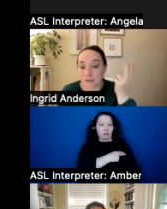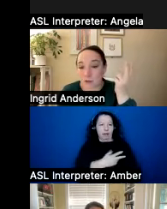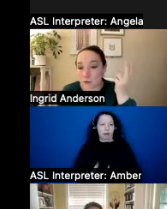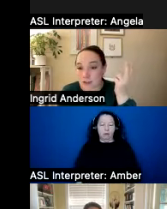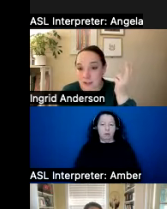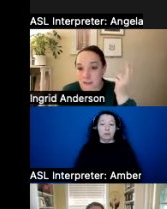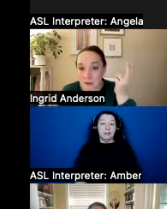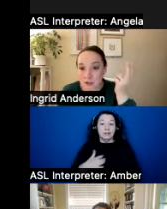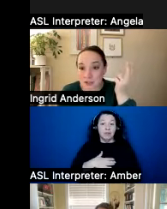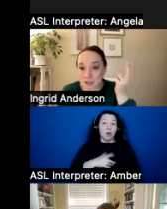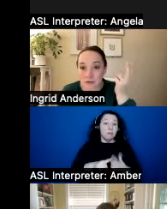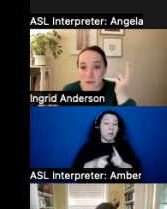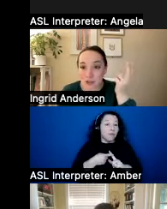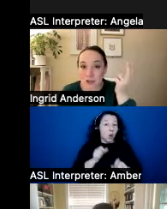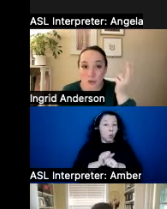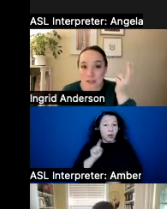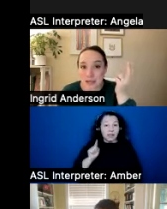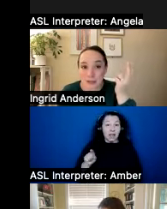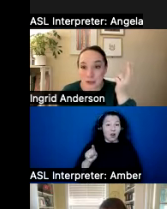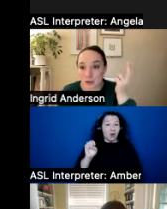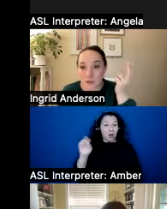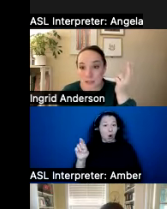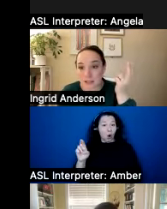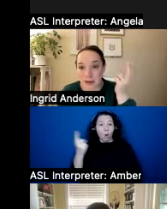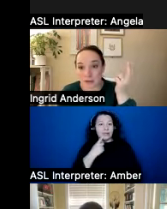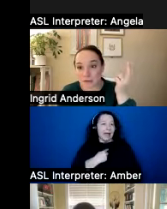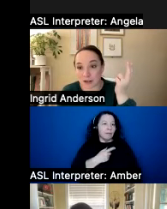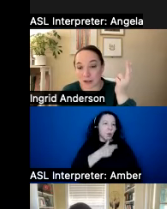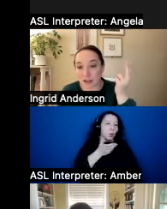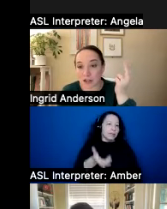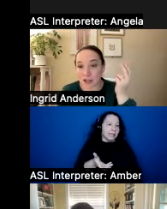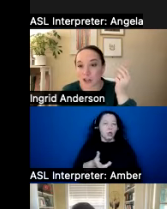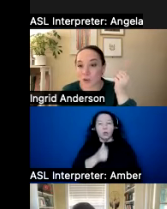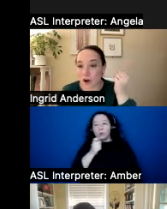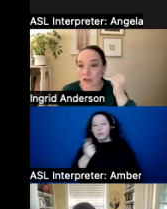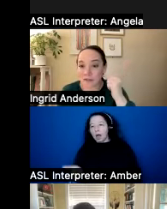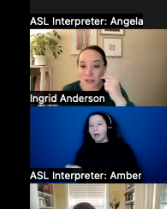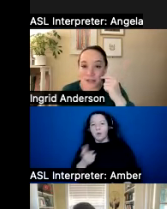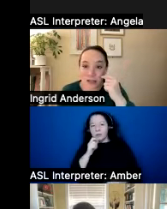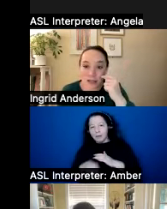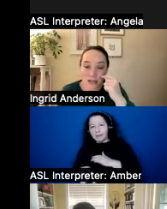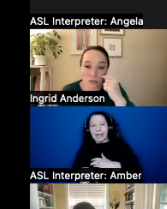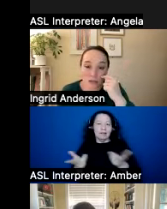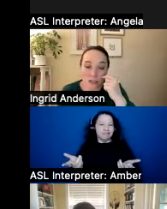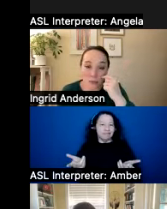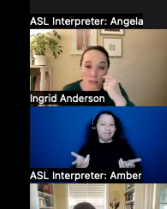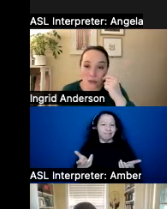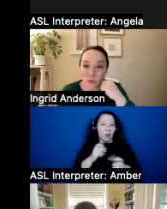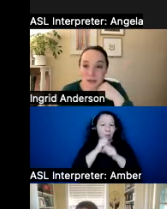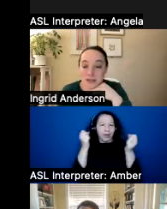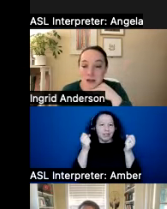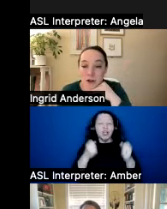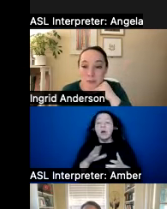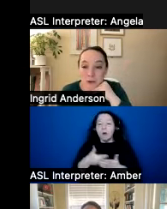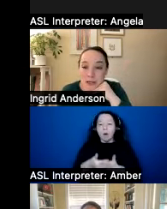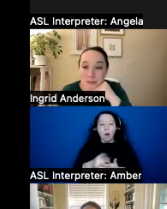My friend works at the emergency room and she's always telling me who's in and out of there. All of these things that really speak to the